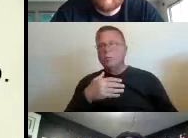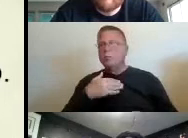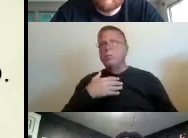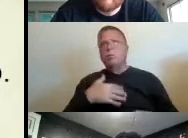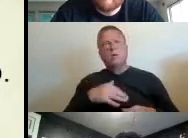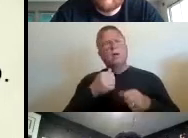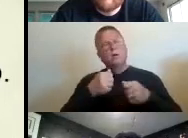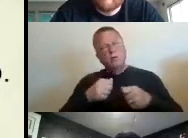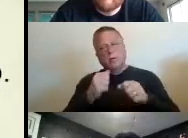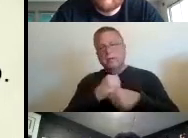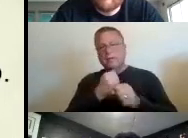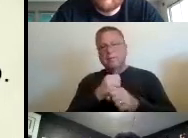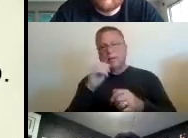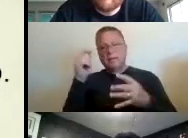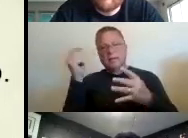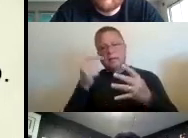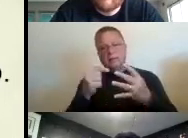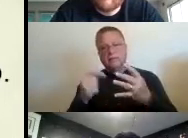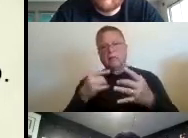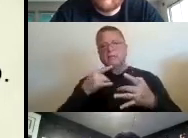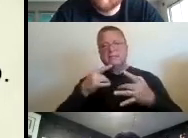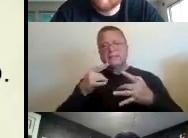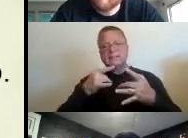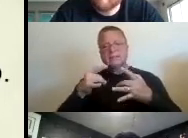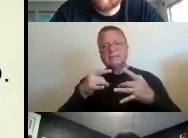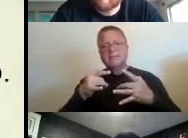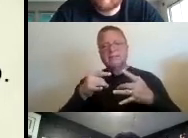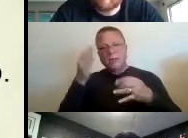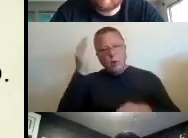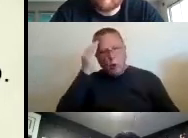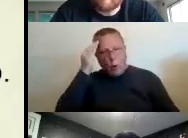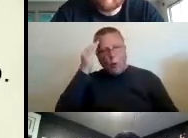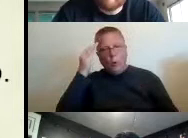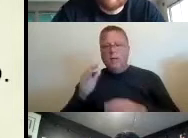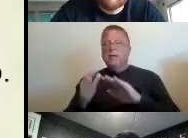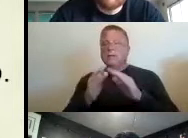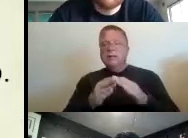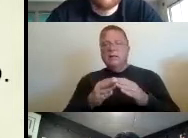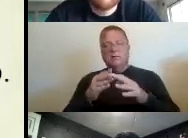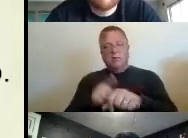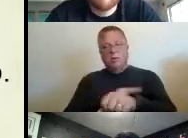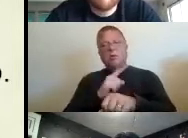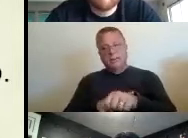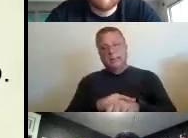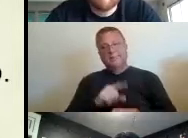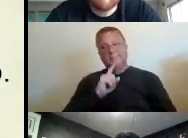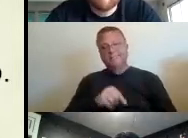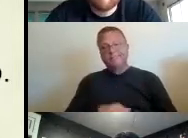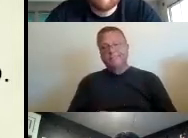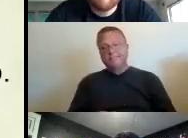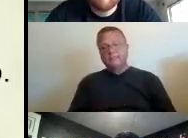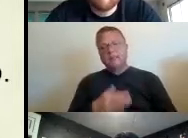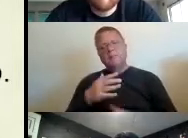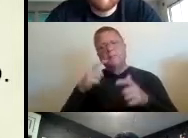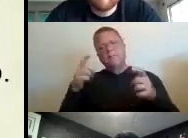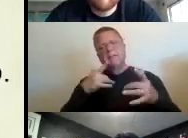those concerns known to the city for quite some time. I guess my biggest